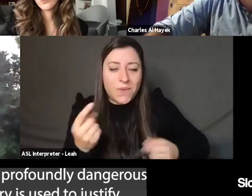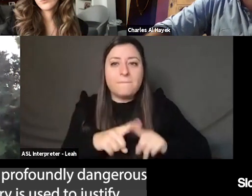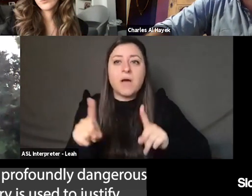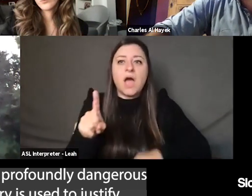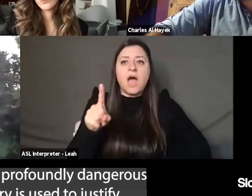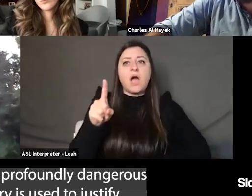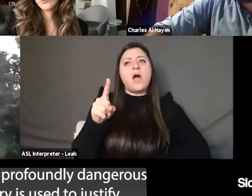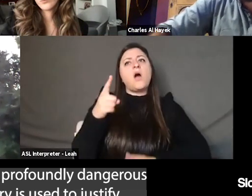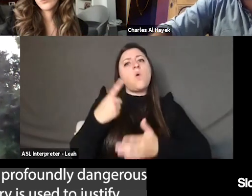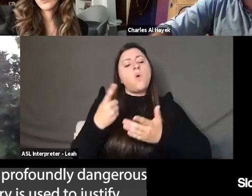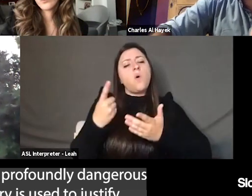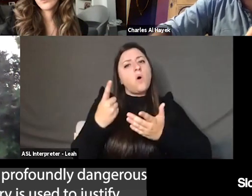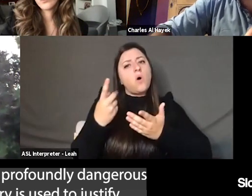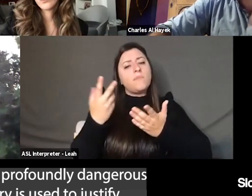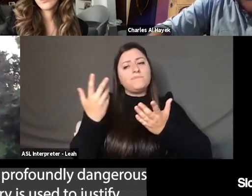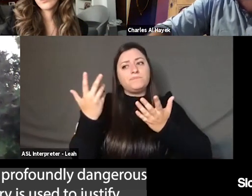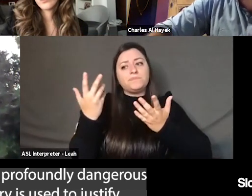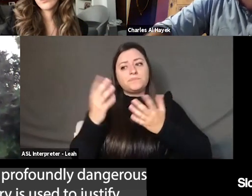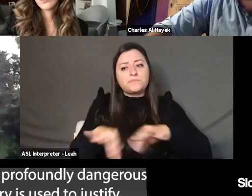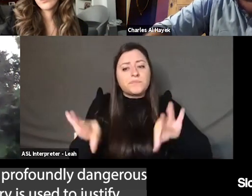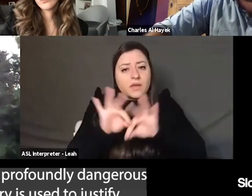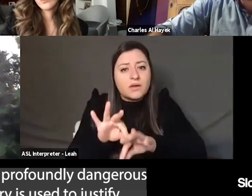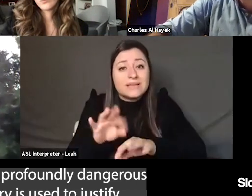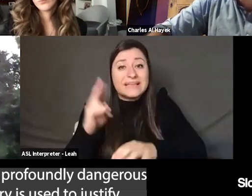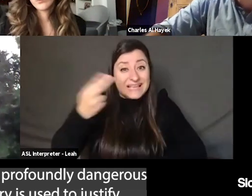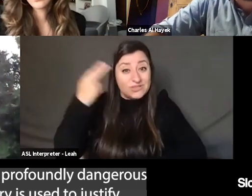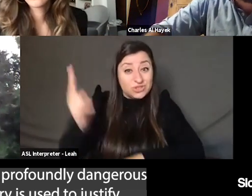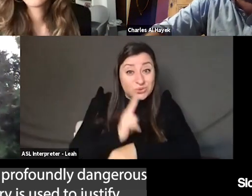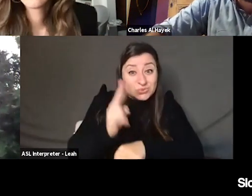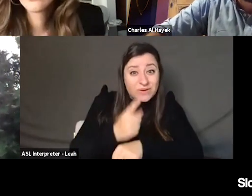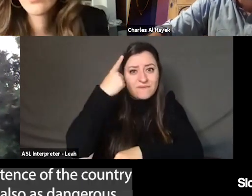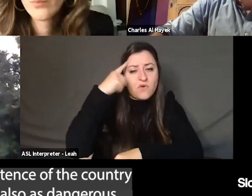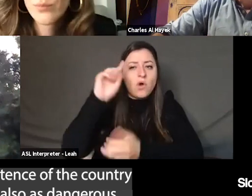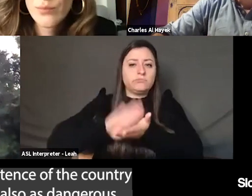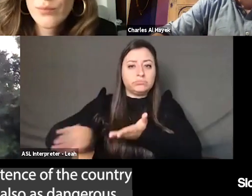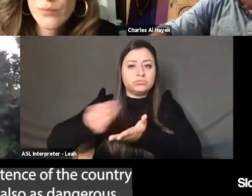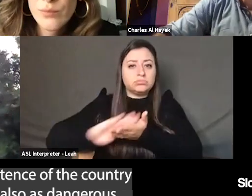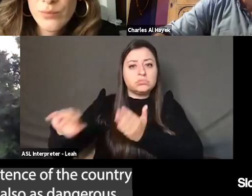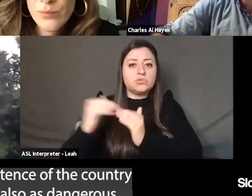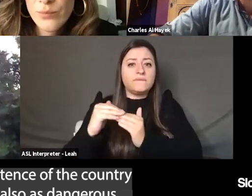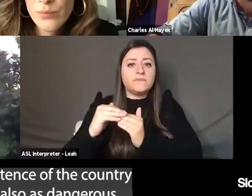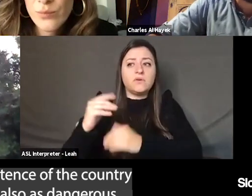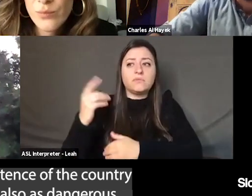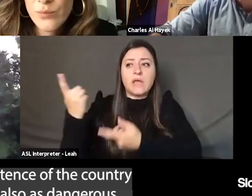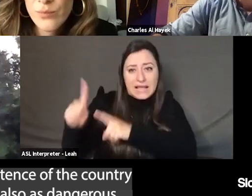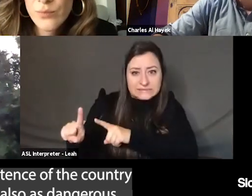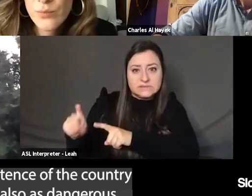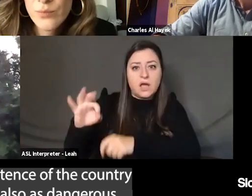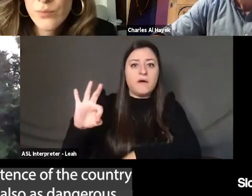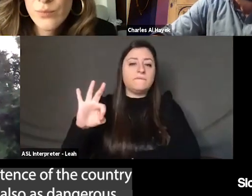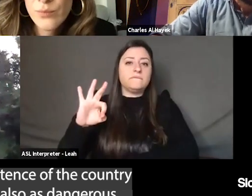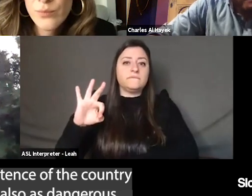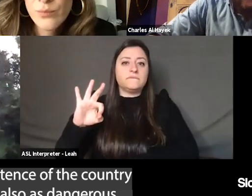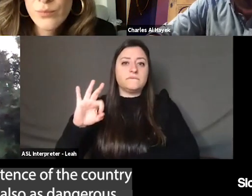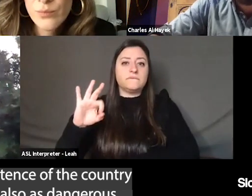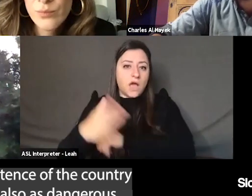is profoundly dangerous is that history is used to justify either the existence of the country, or